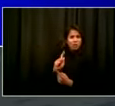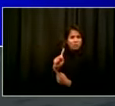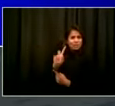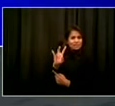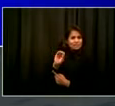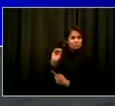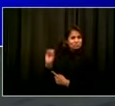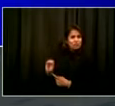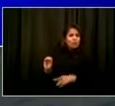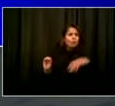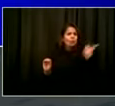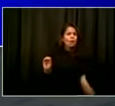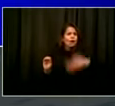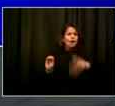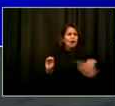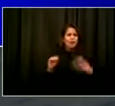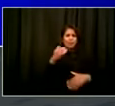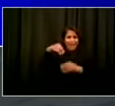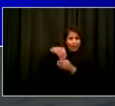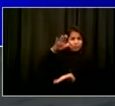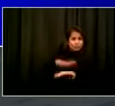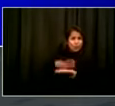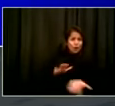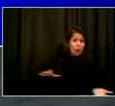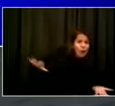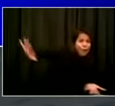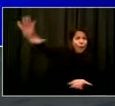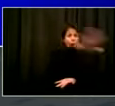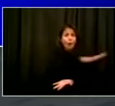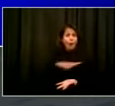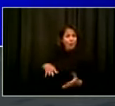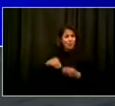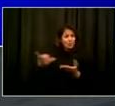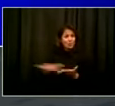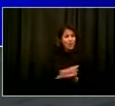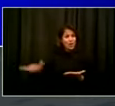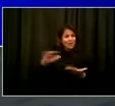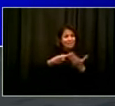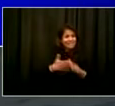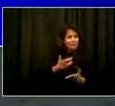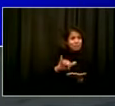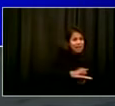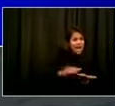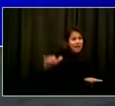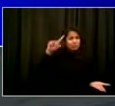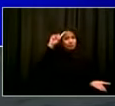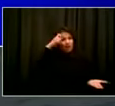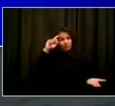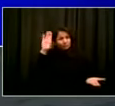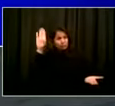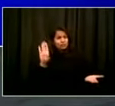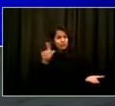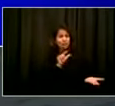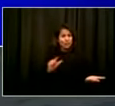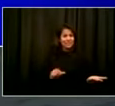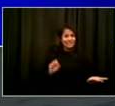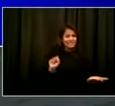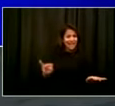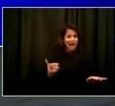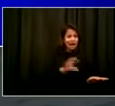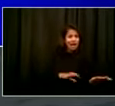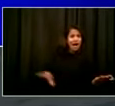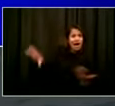schools are working. When we said we were taking a global gold standard approach to our schools, that's exactly what's happened. You go into a